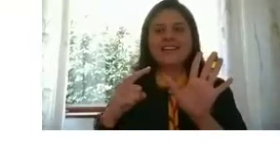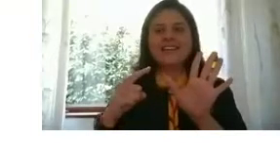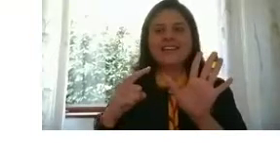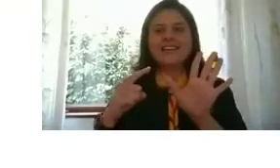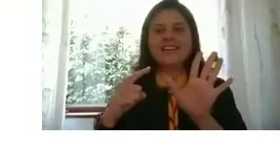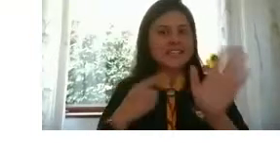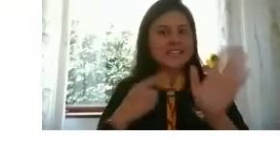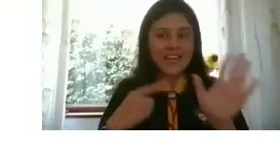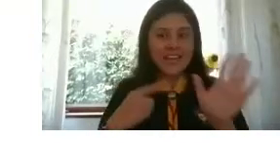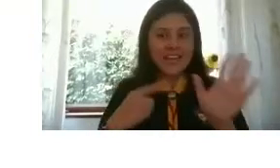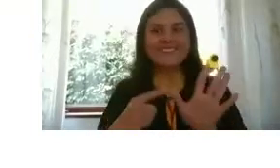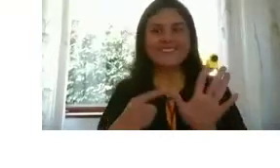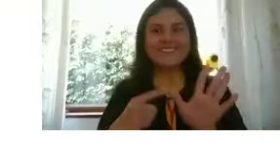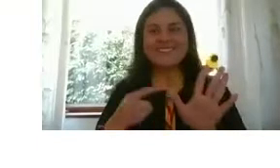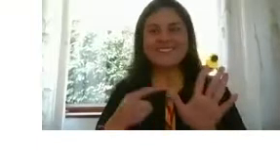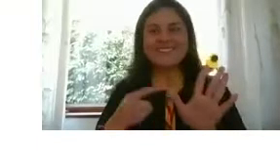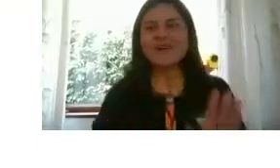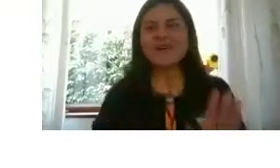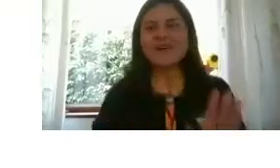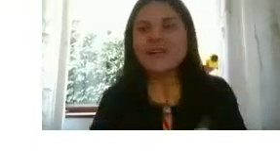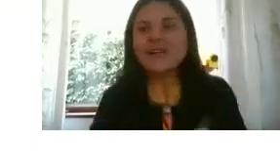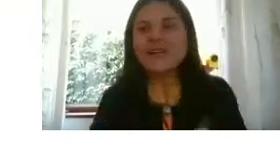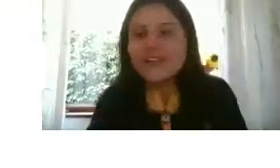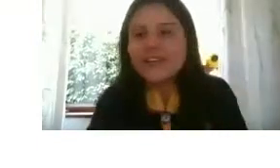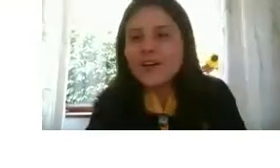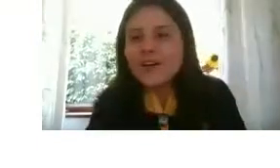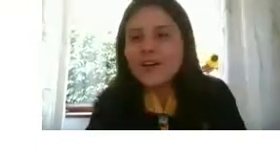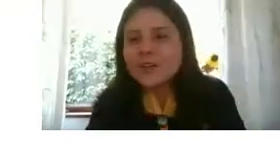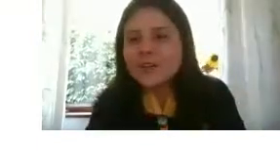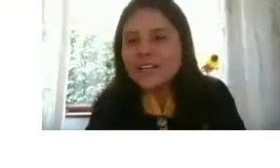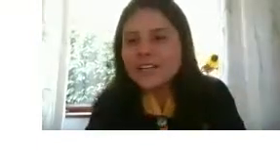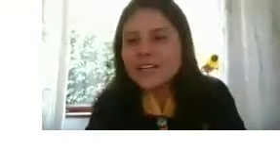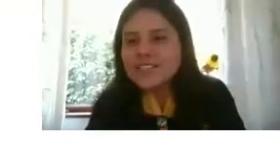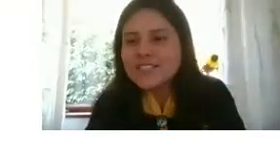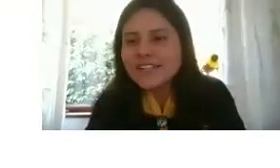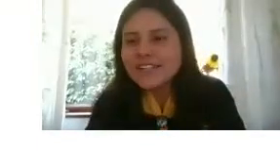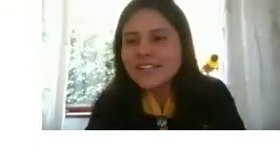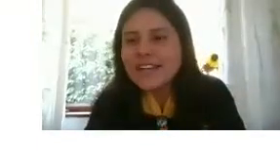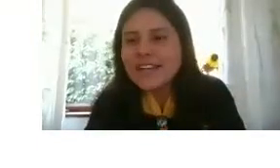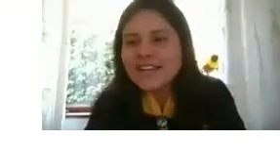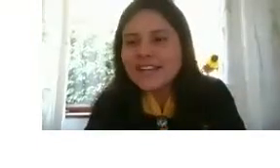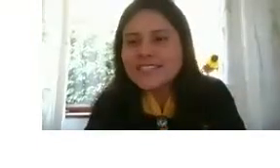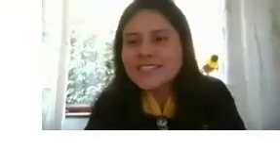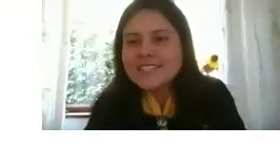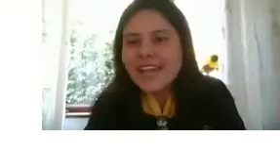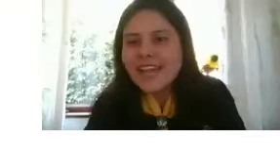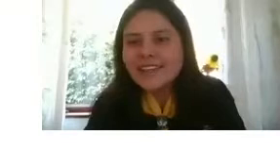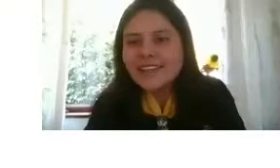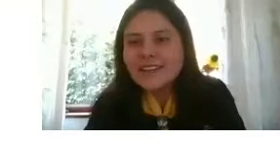And you can go as fast as you can. Yes, well done. I'm gonna go now looking at the screens. Let's see,